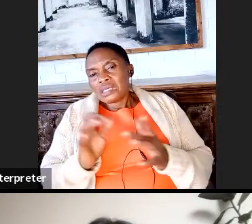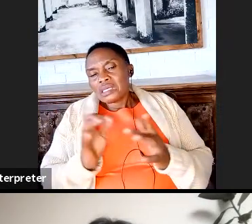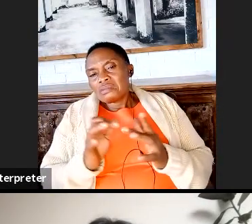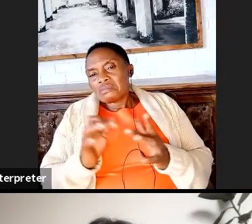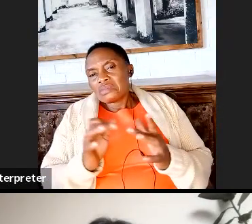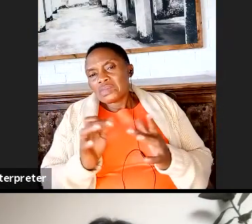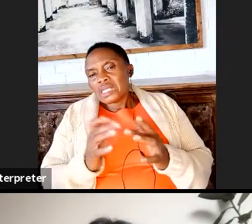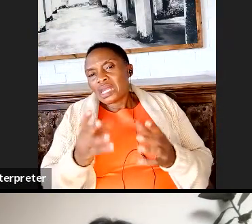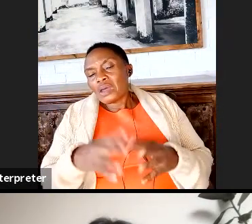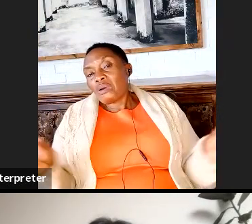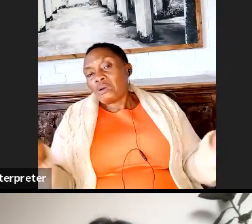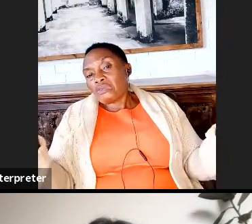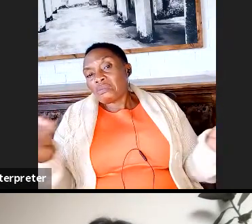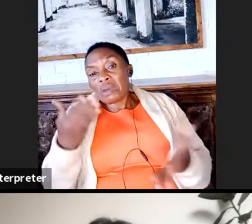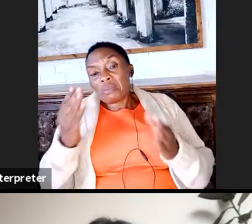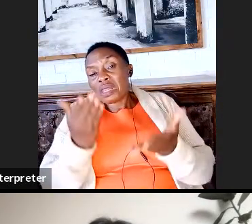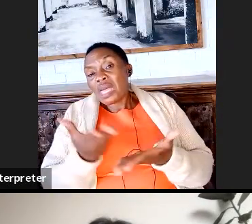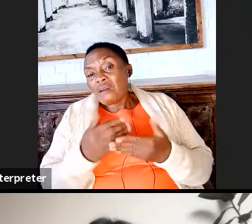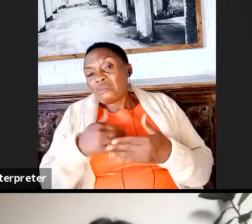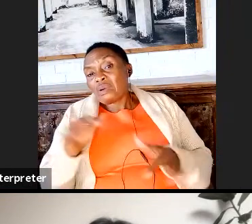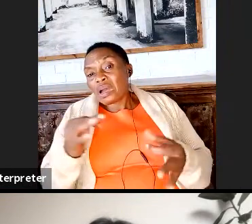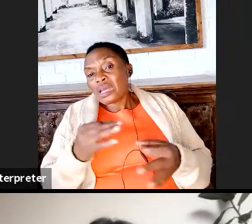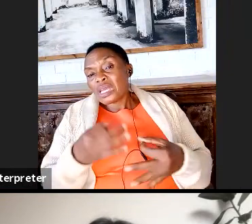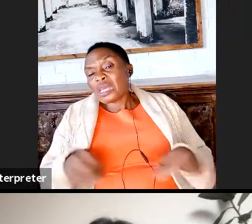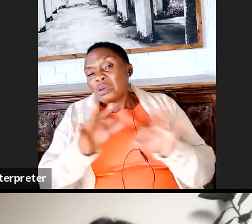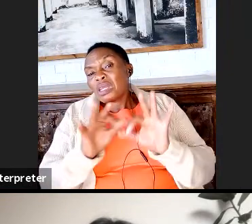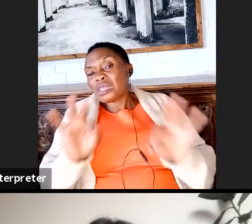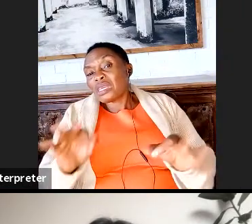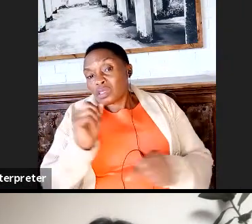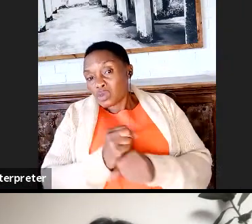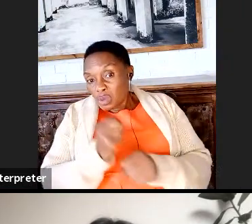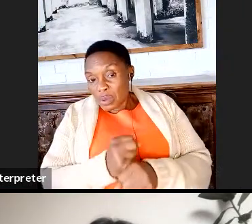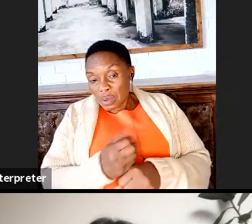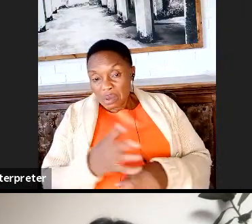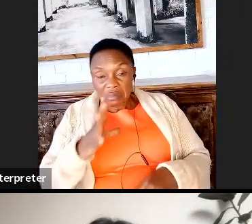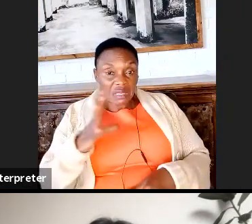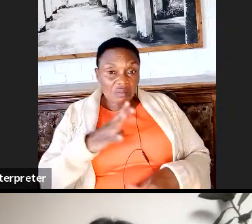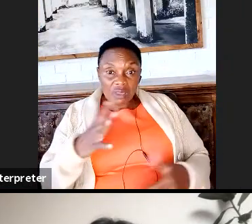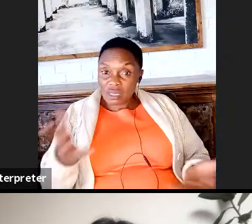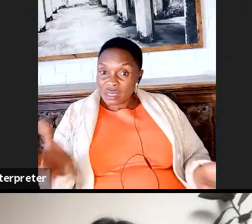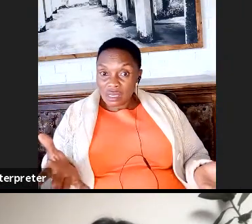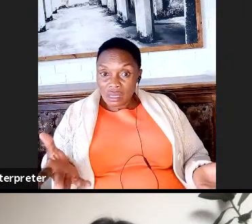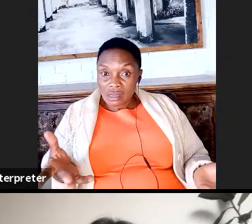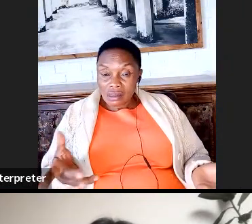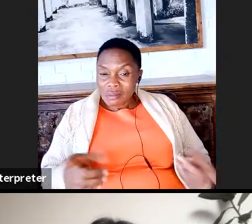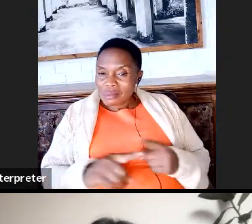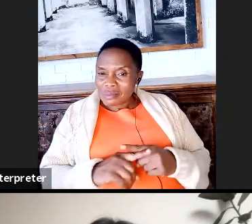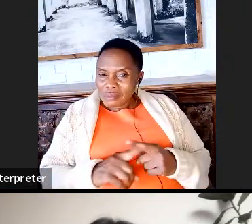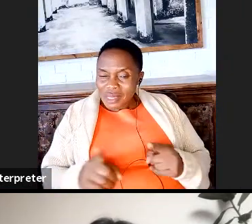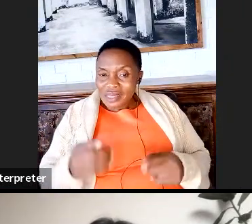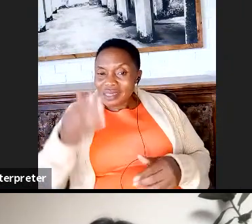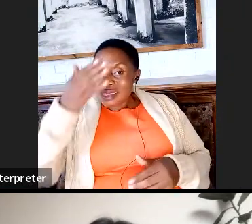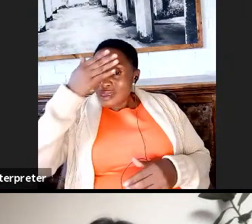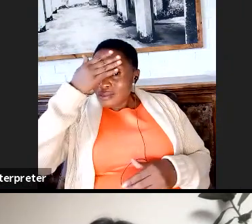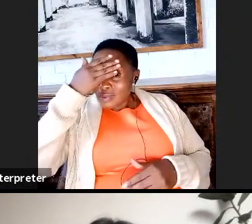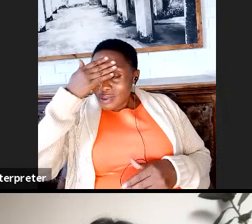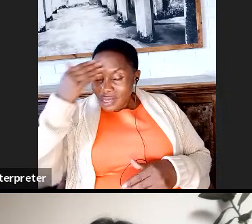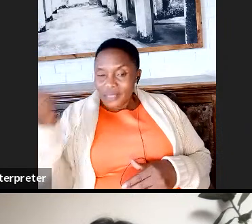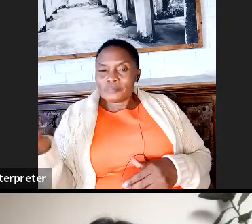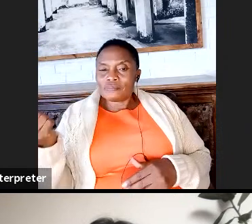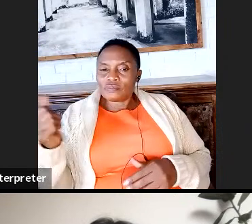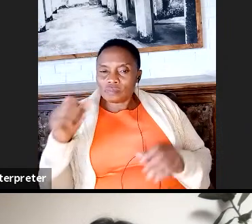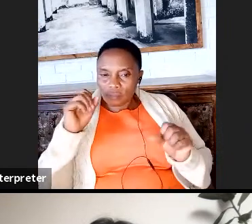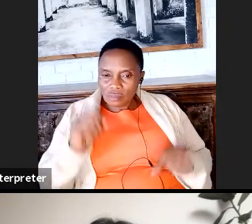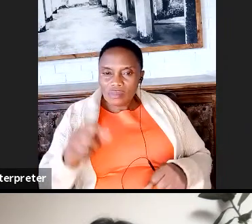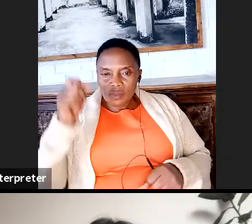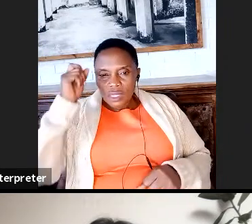do. So I mean, it's fine. They're absolutely fine. Not fully appreciating, understanding the graveness